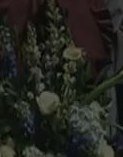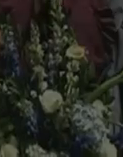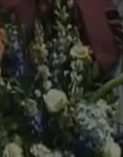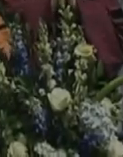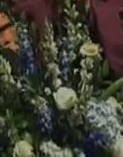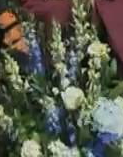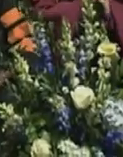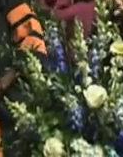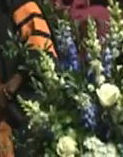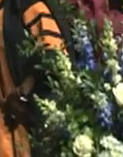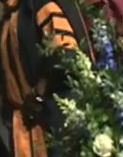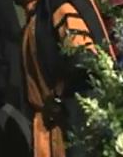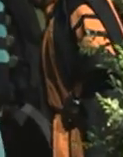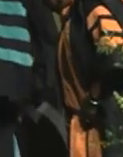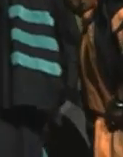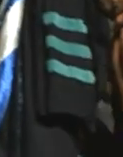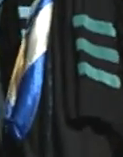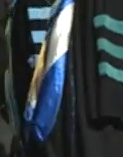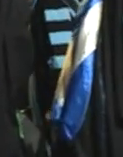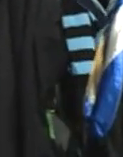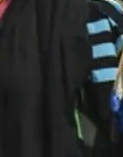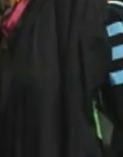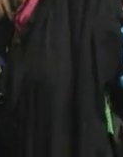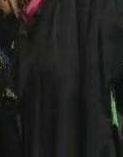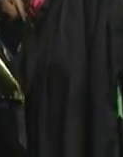Please be seated.